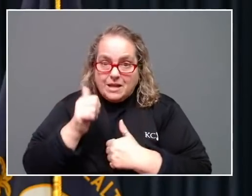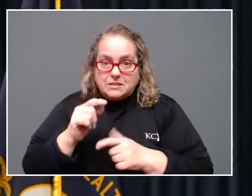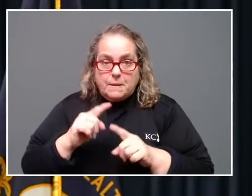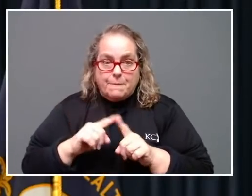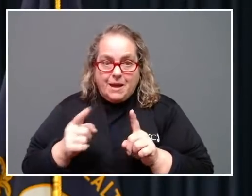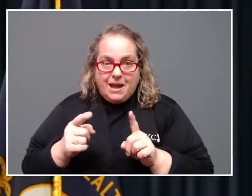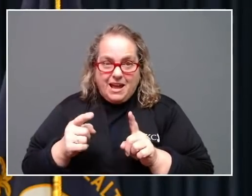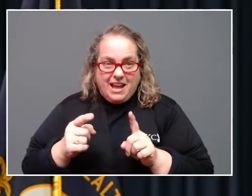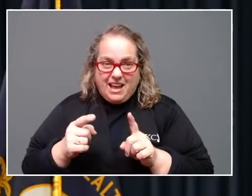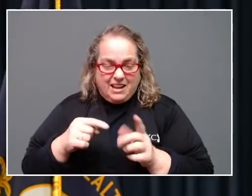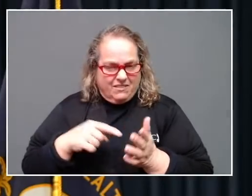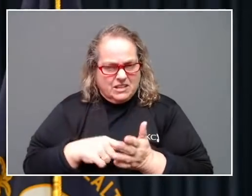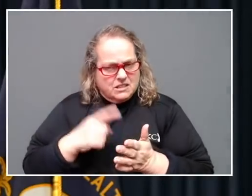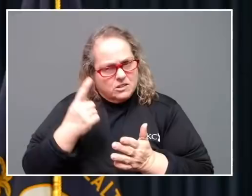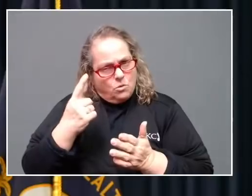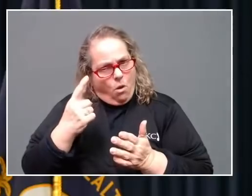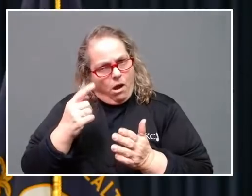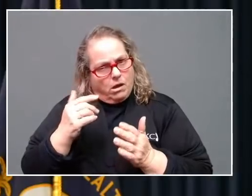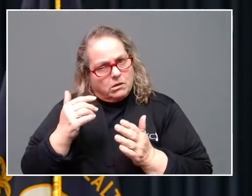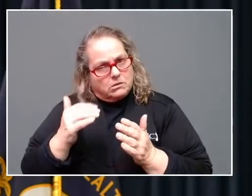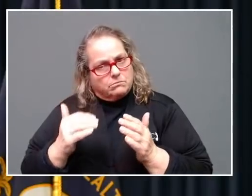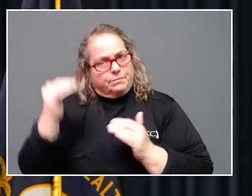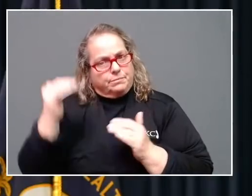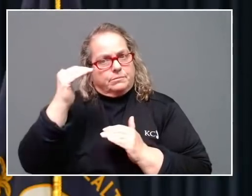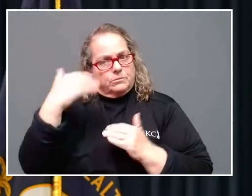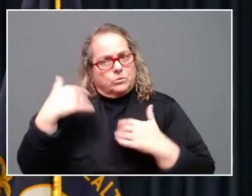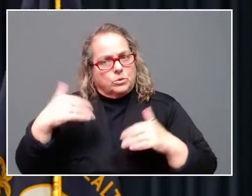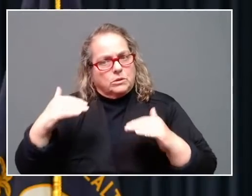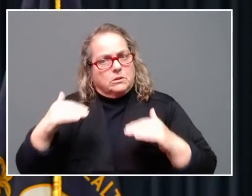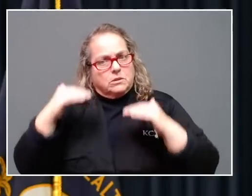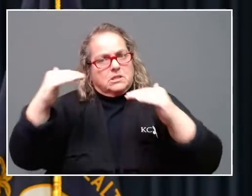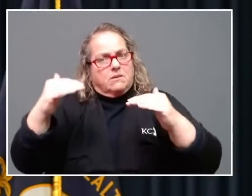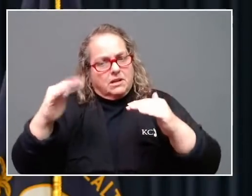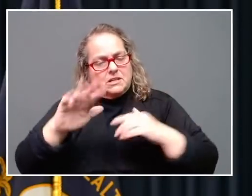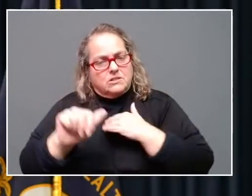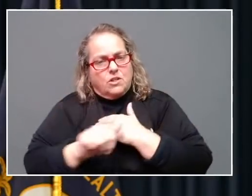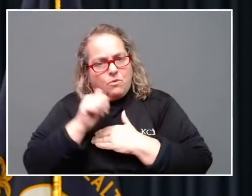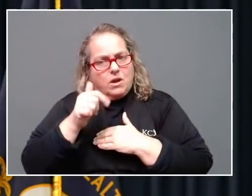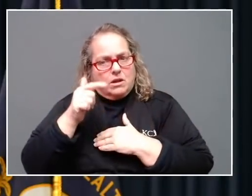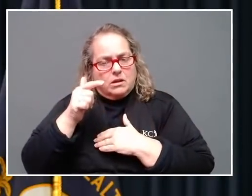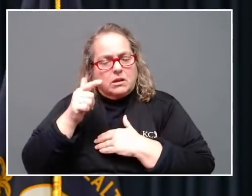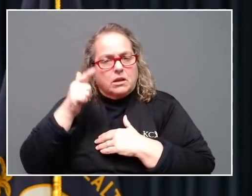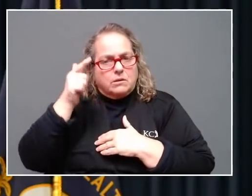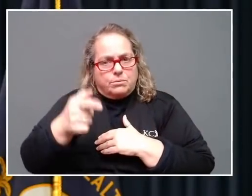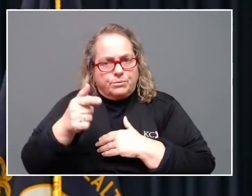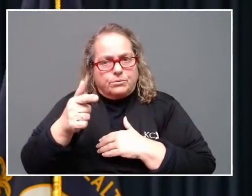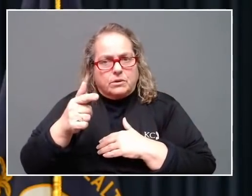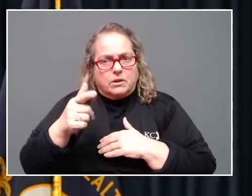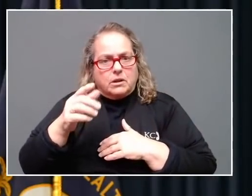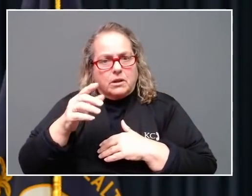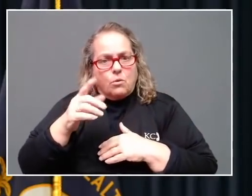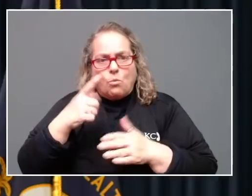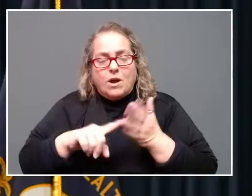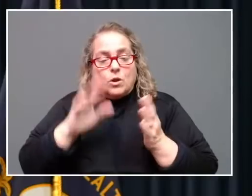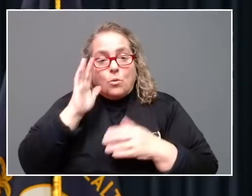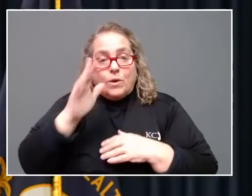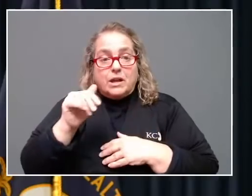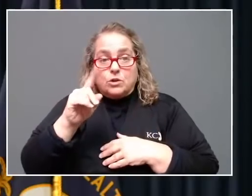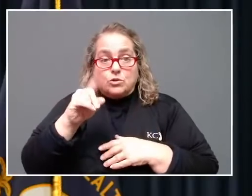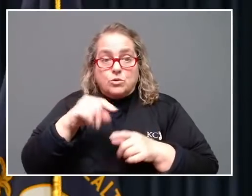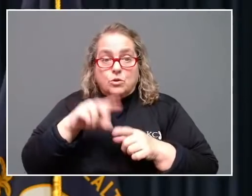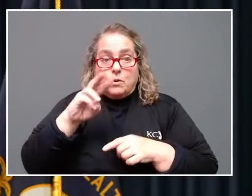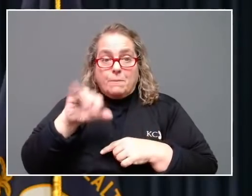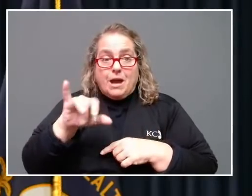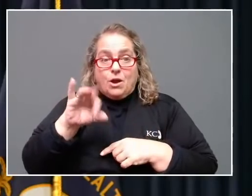a step above and beyond that. And in the end, people will say, "What does it do to the mayor's race?" Who cares? I mean, this